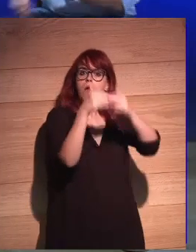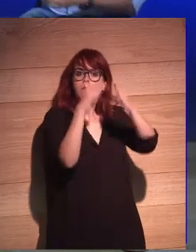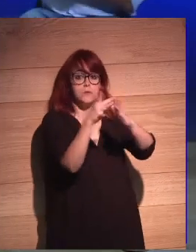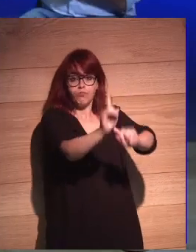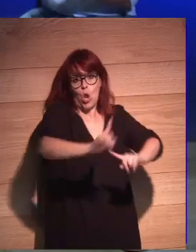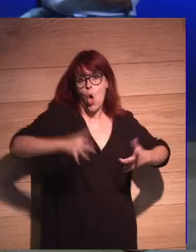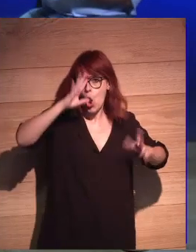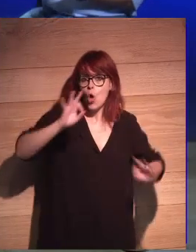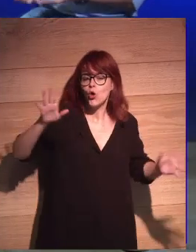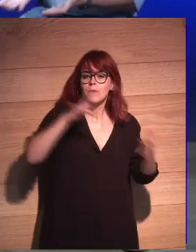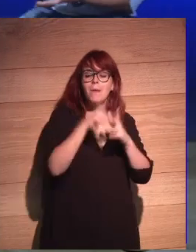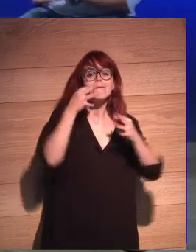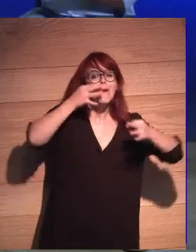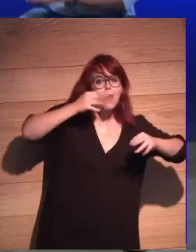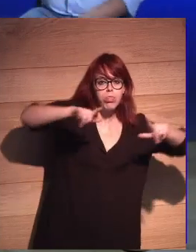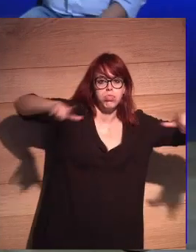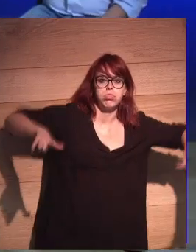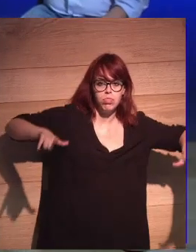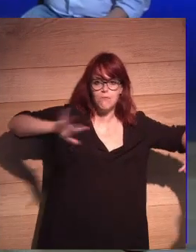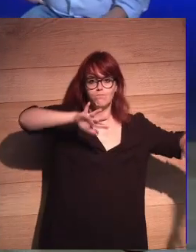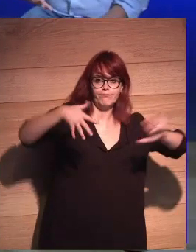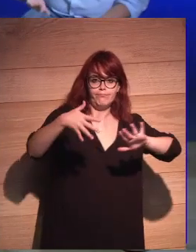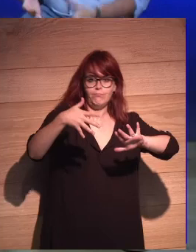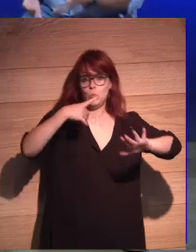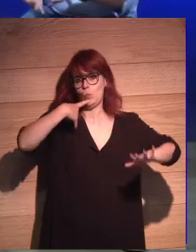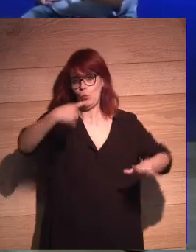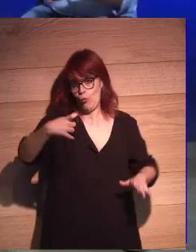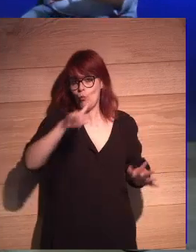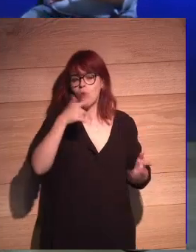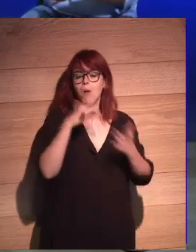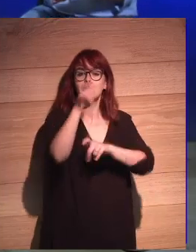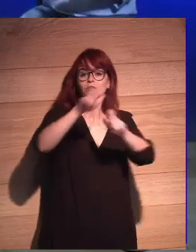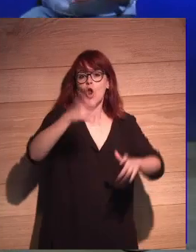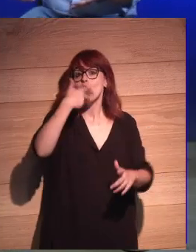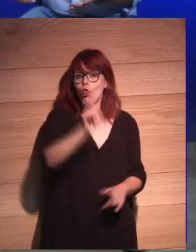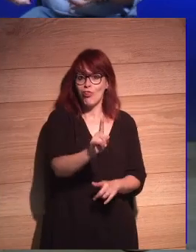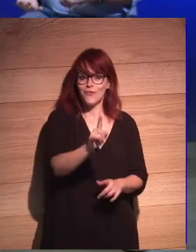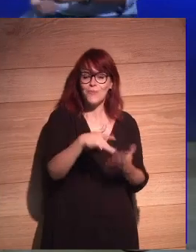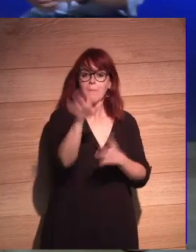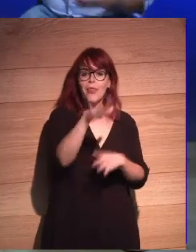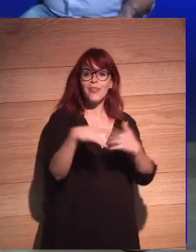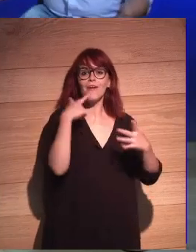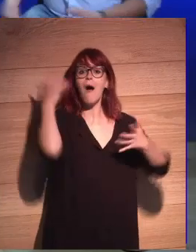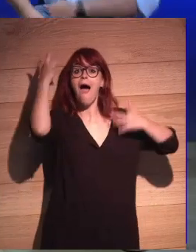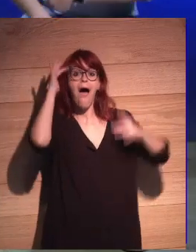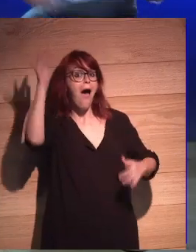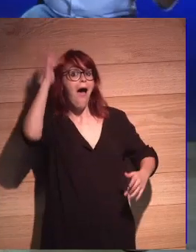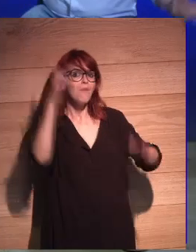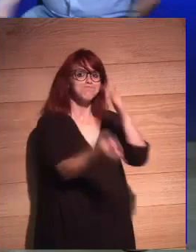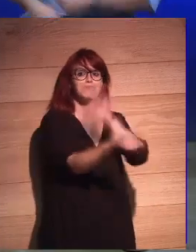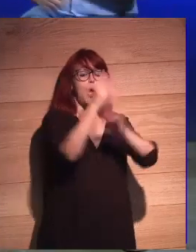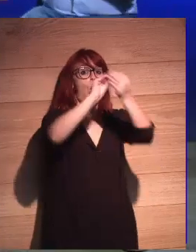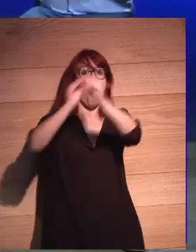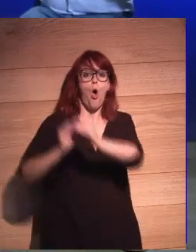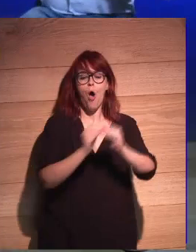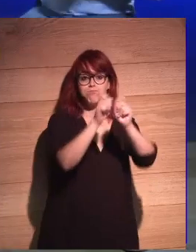we have to explain to them that this is not a video game that they can play in their house. You need to explain things to